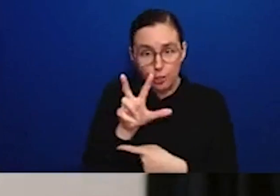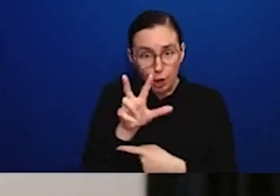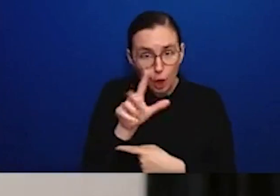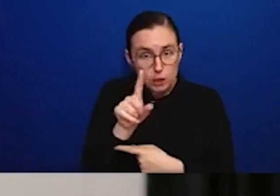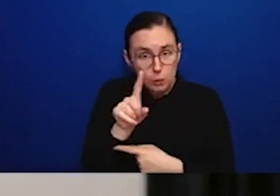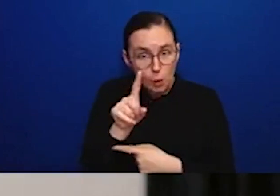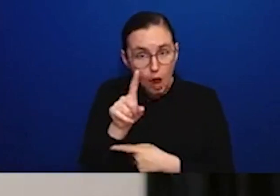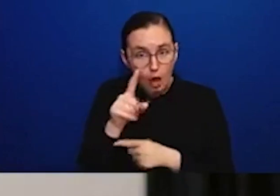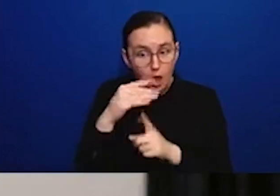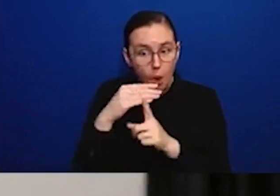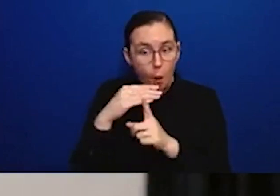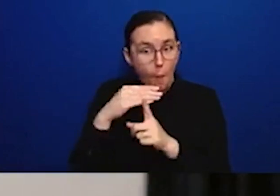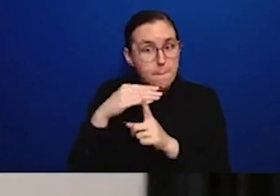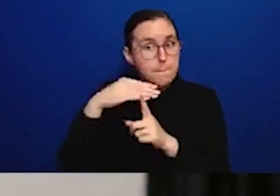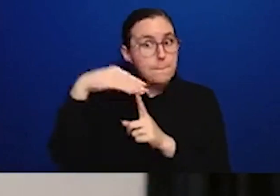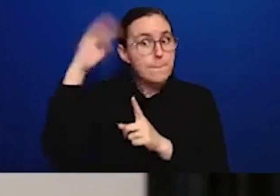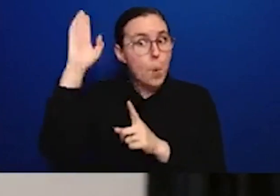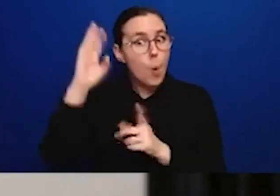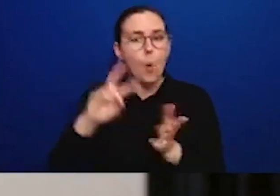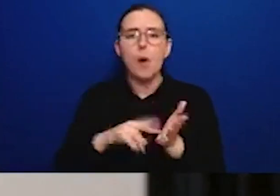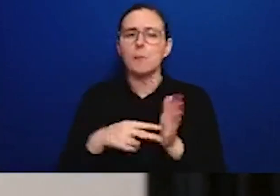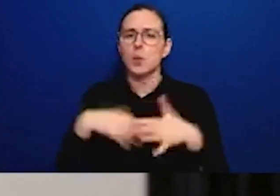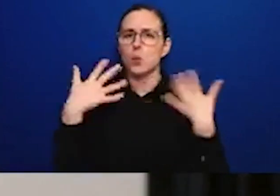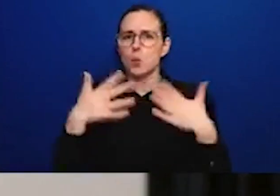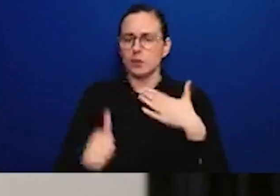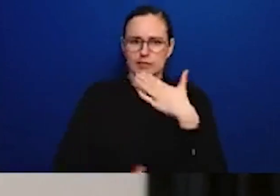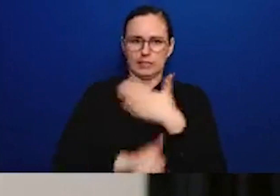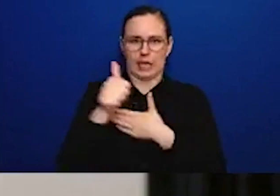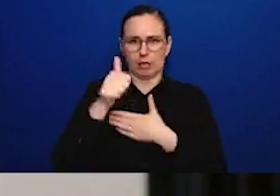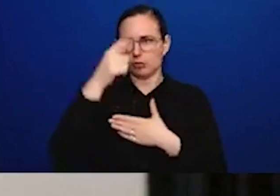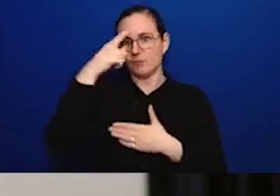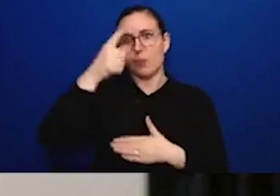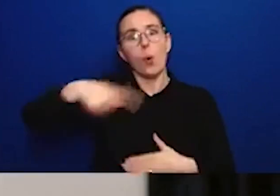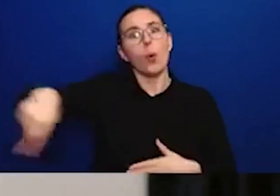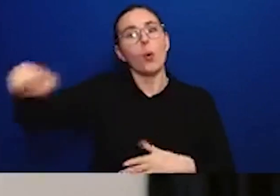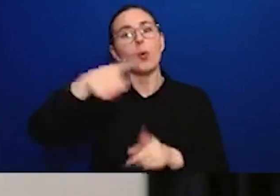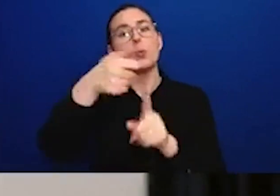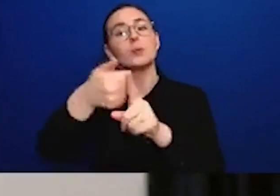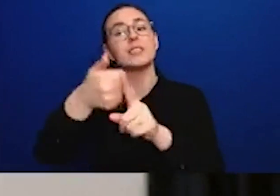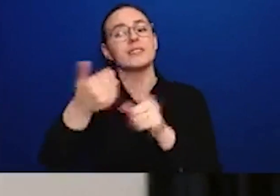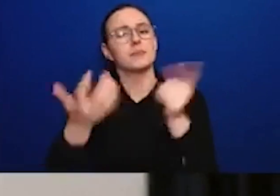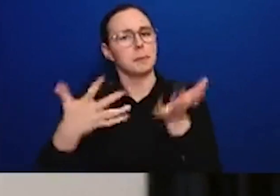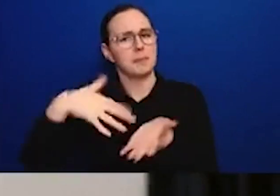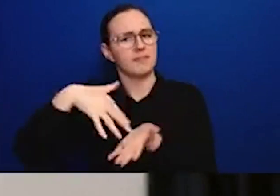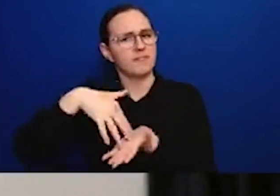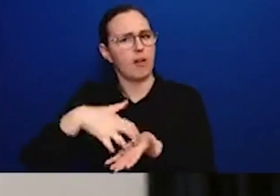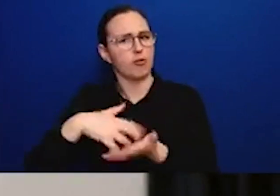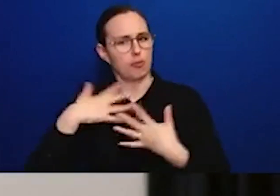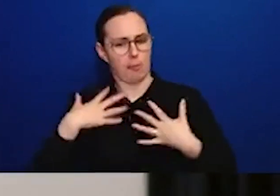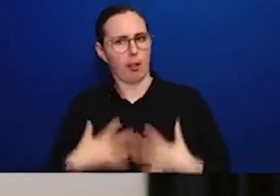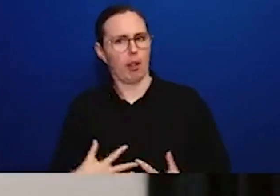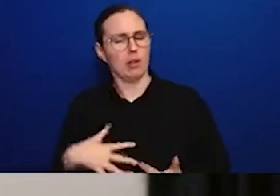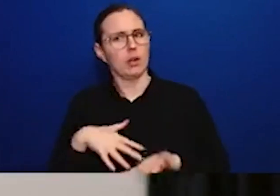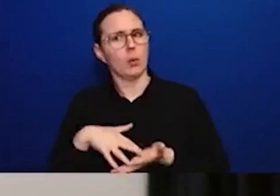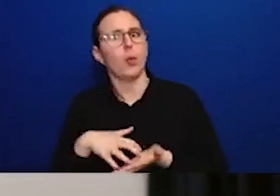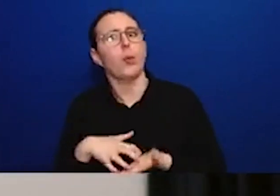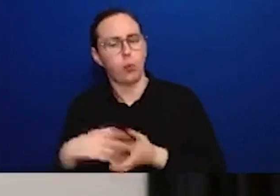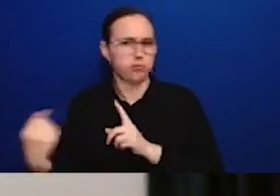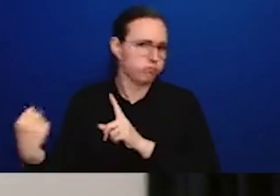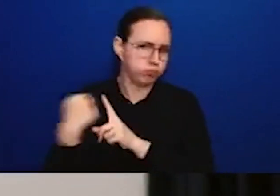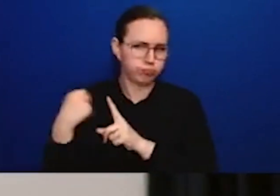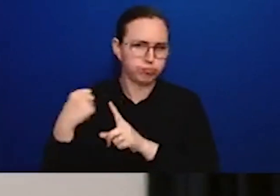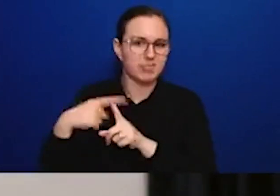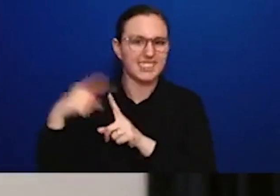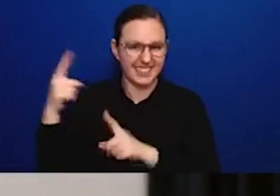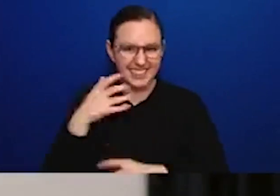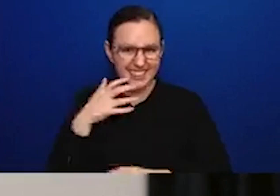many actions we can take to keep ourselves and family, friends, and neighbours safe. Stay in cool zones inside